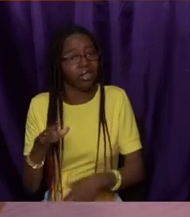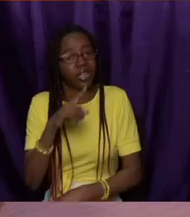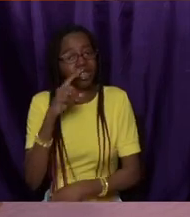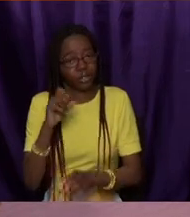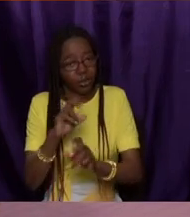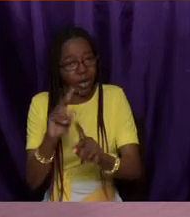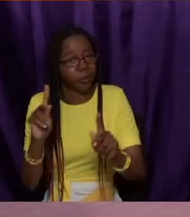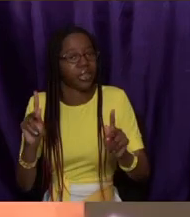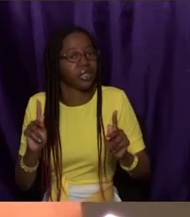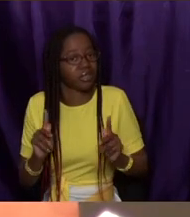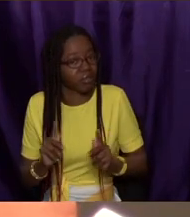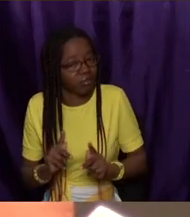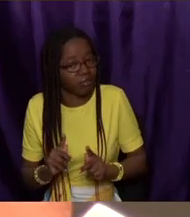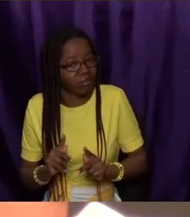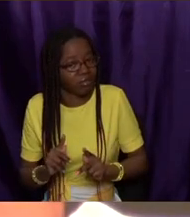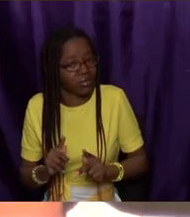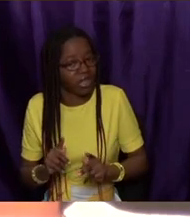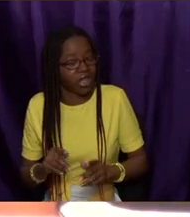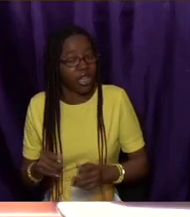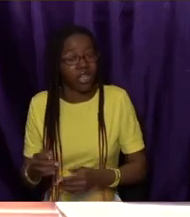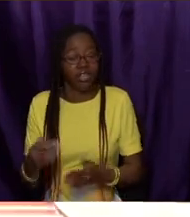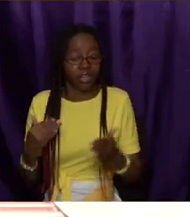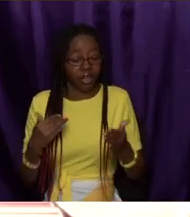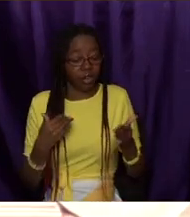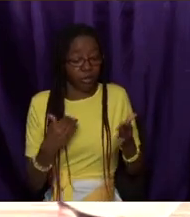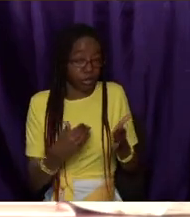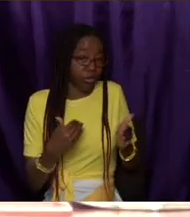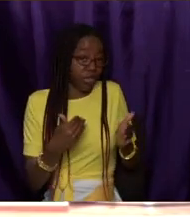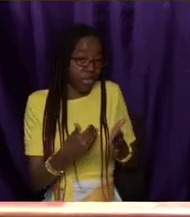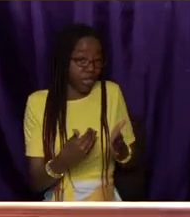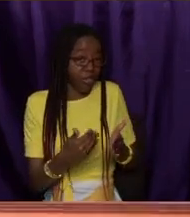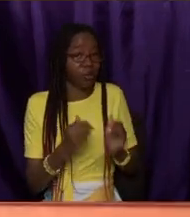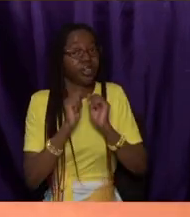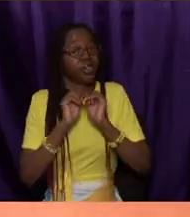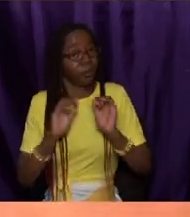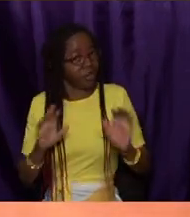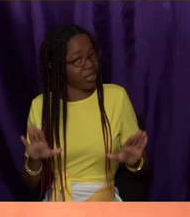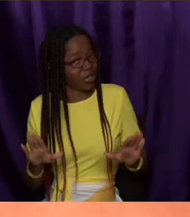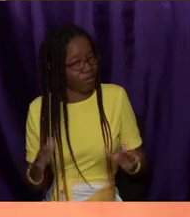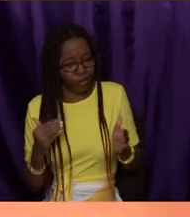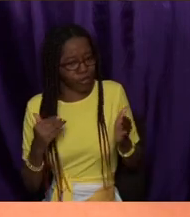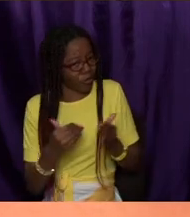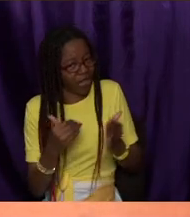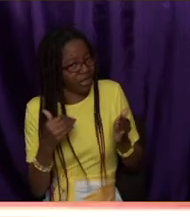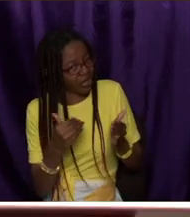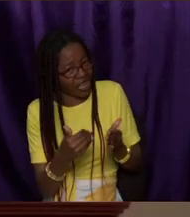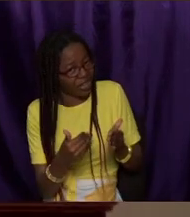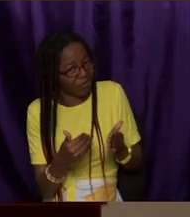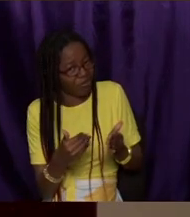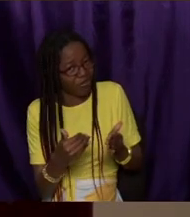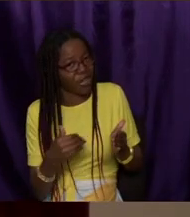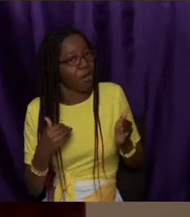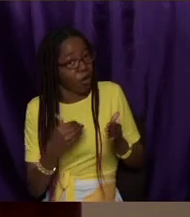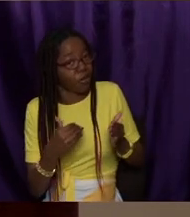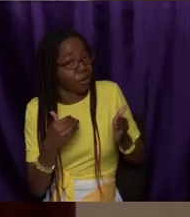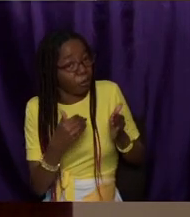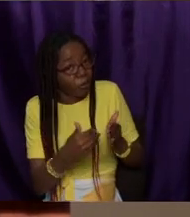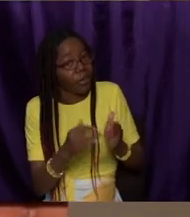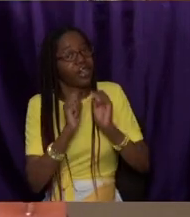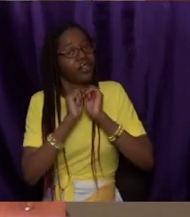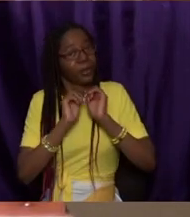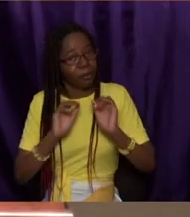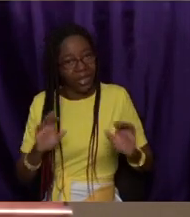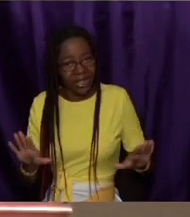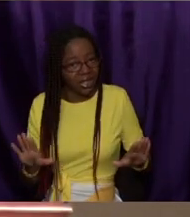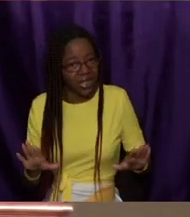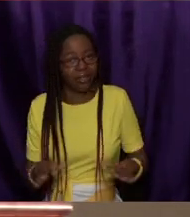wilderness. They're on the border of their blessing. Tell somebody, you right there, baby, on the border of their